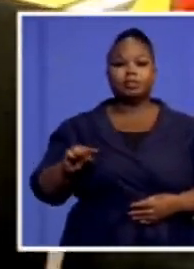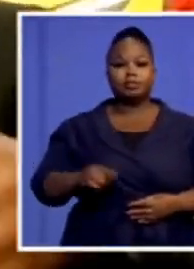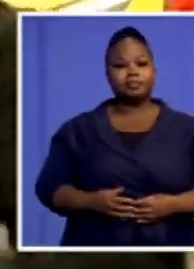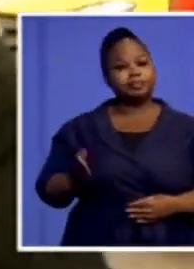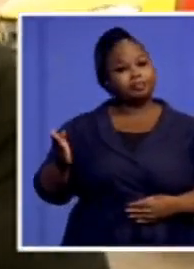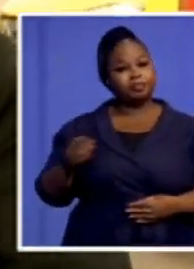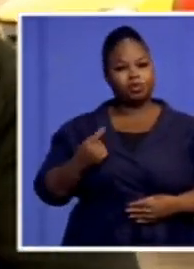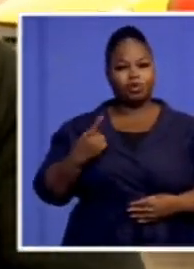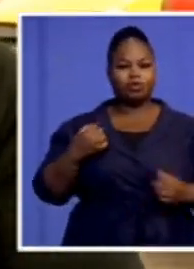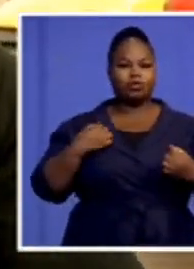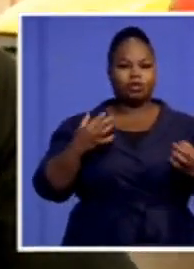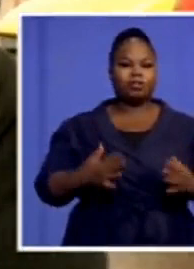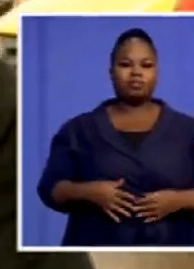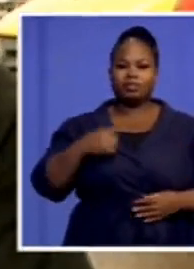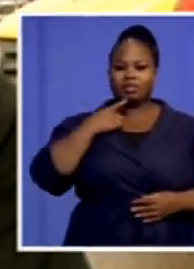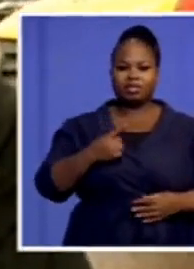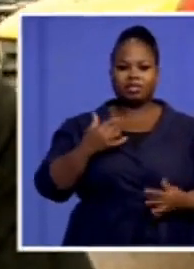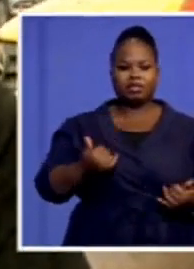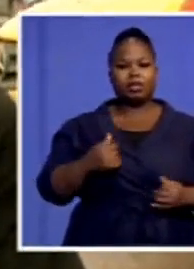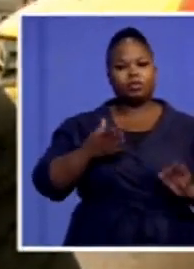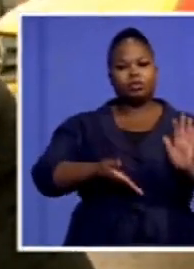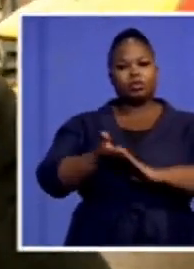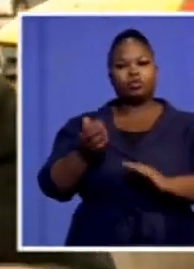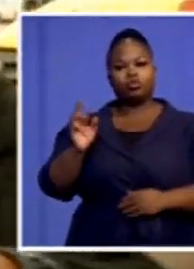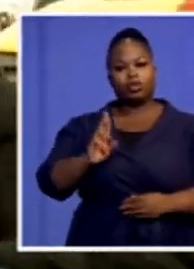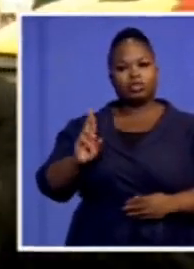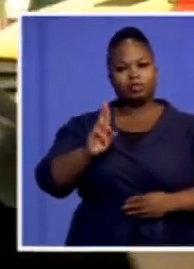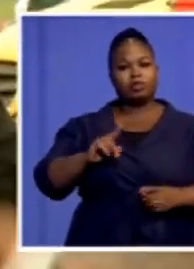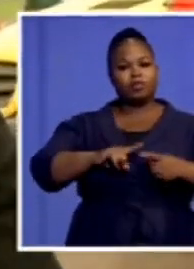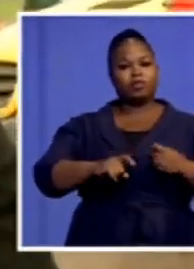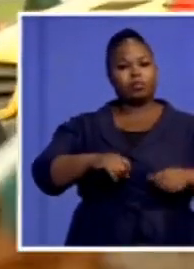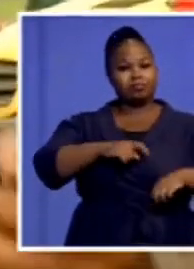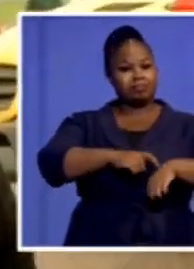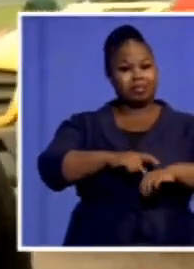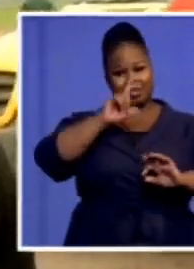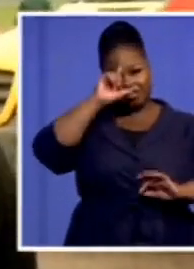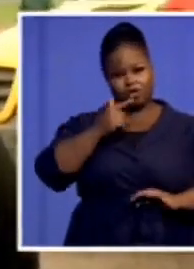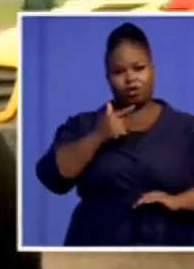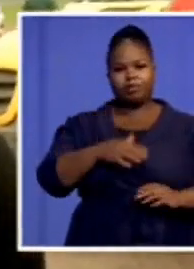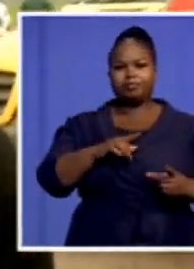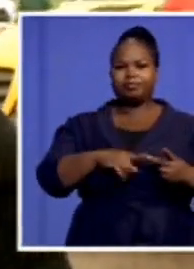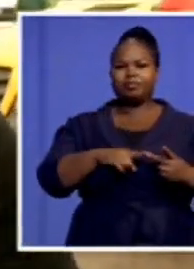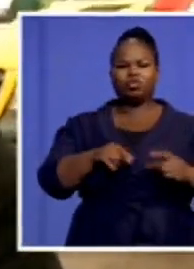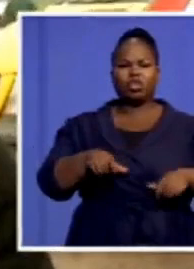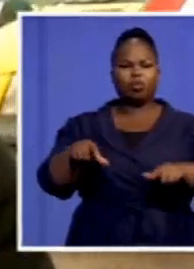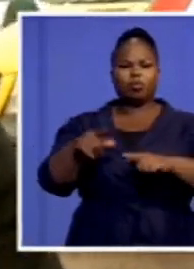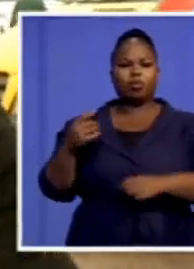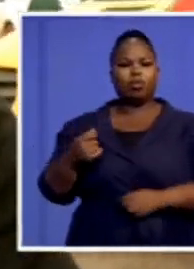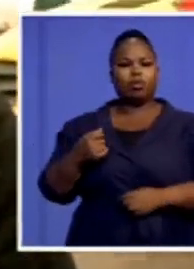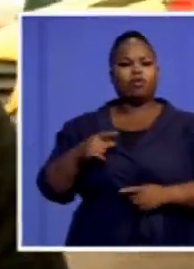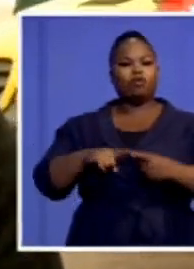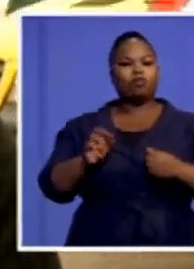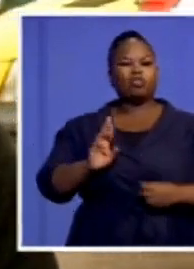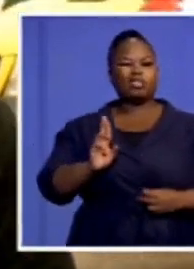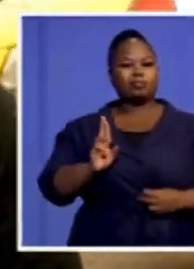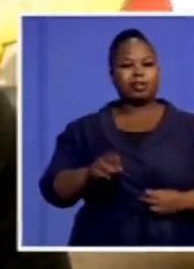he's traveling to Rustenburg now from 7 a.m. To Limpopo province from Rustenburg. We've seen from